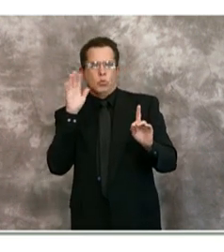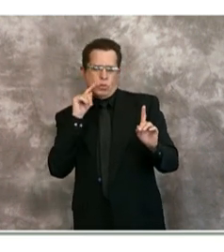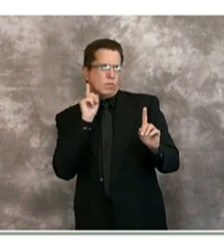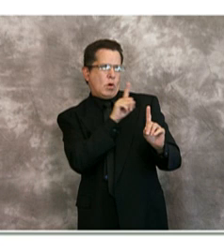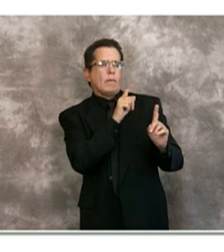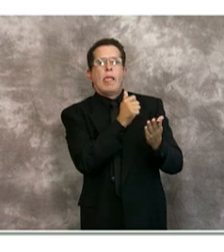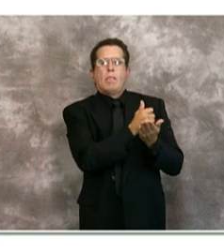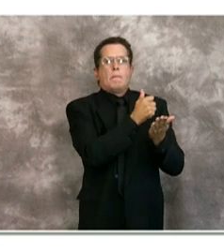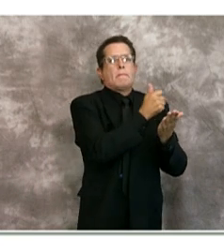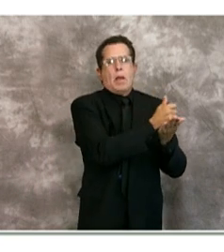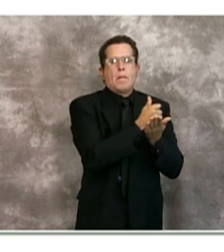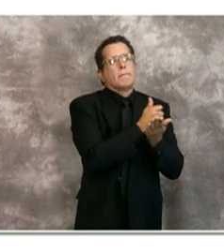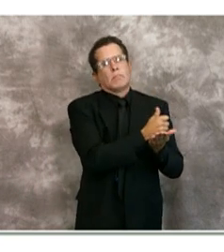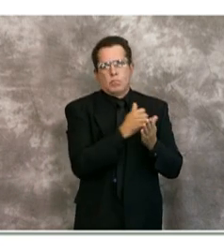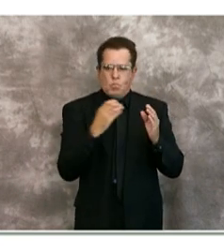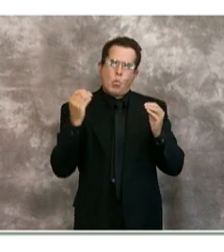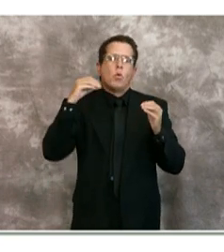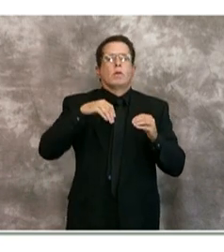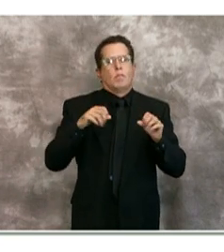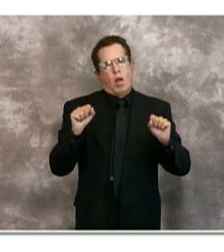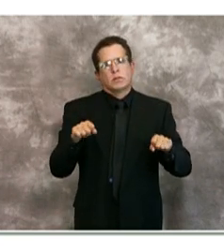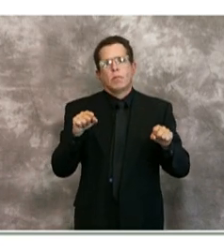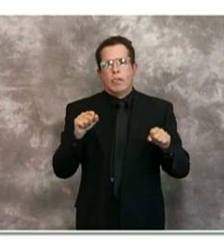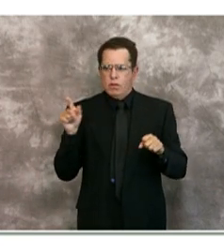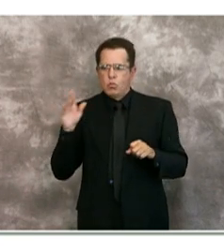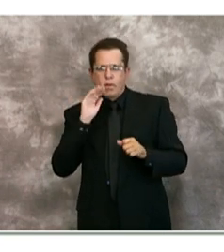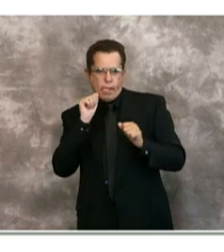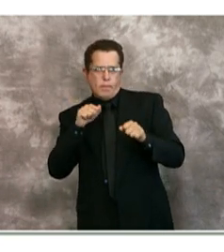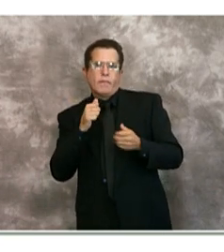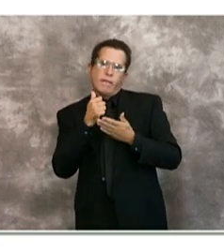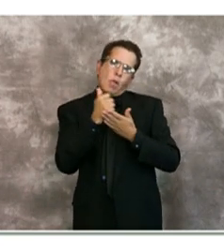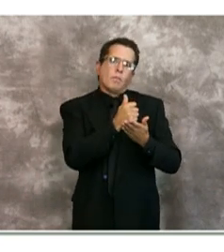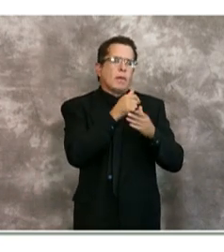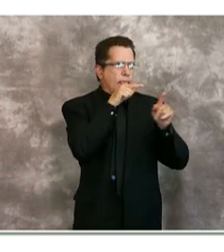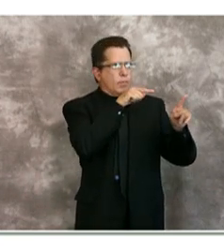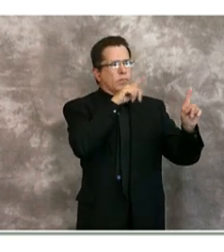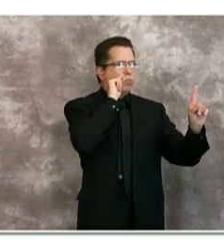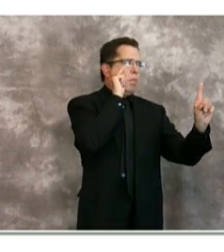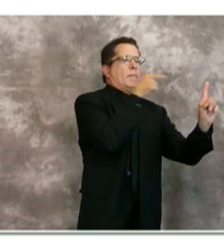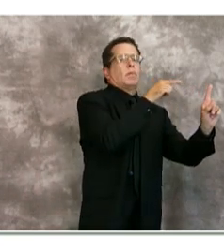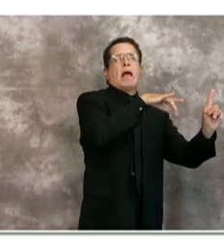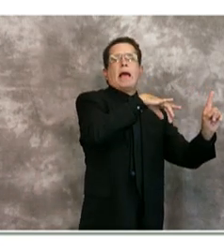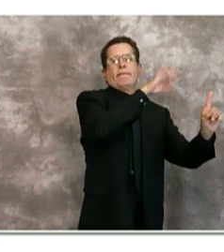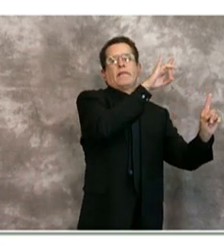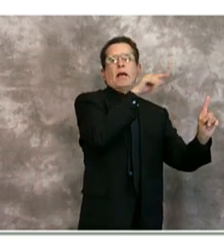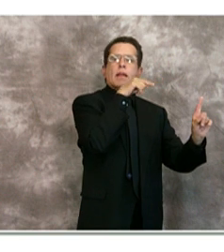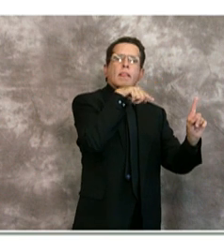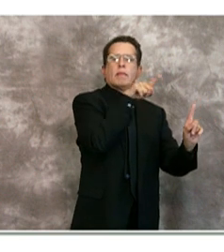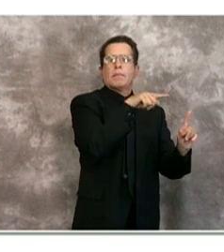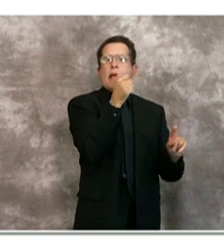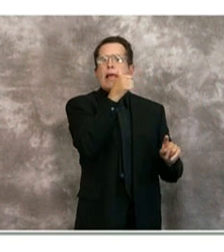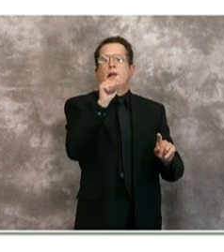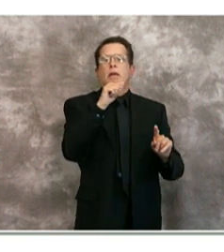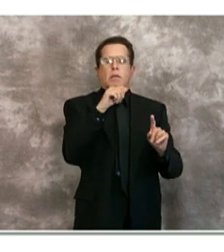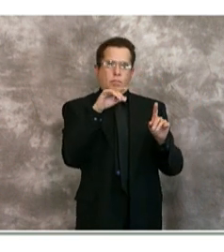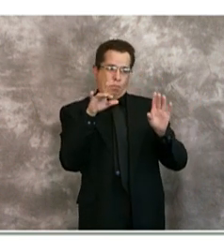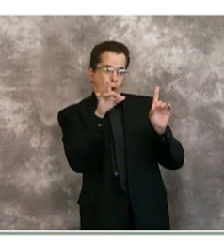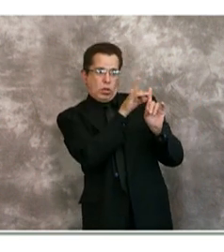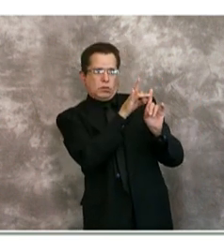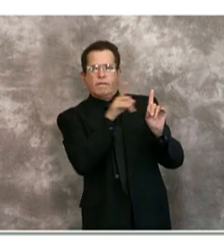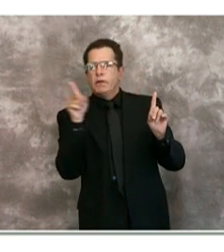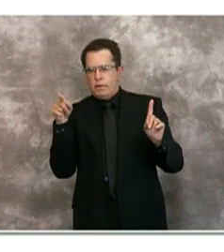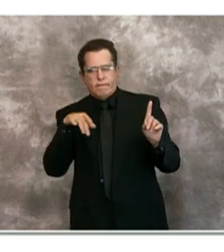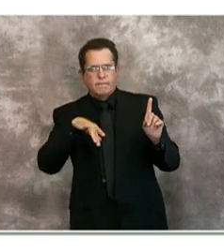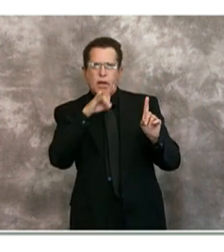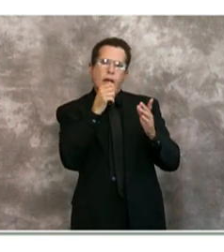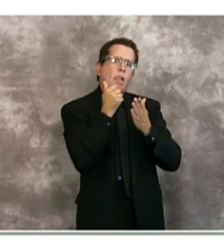so that we can make sure we're tracking down all of those close contacts and rapidly identifying every positive as quickly as we can to get them isolated.